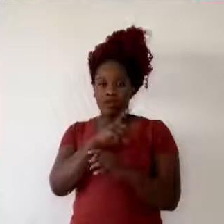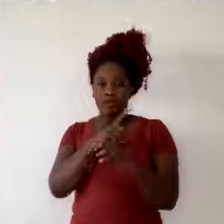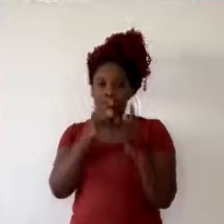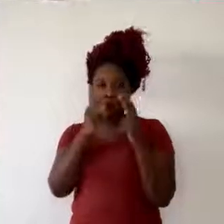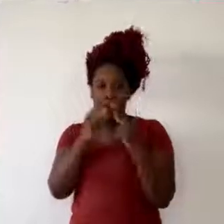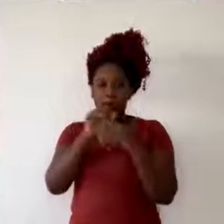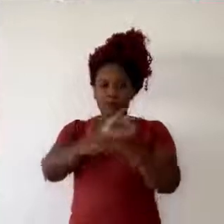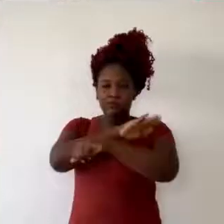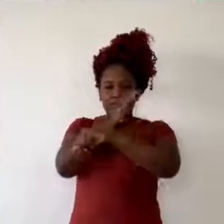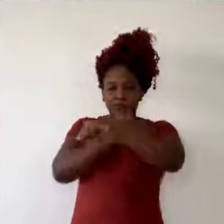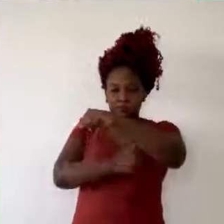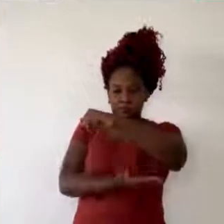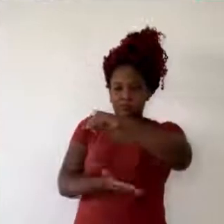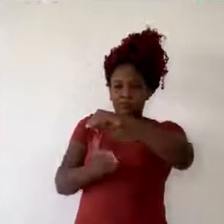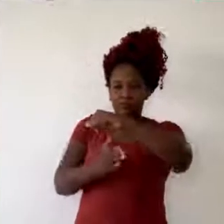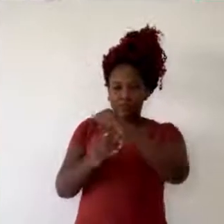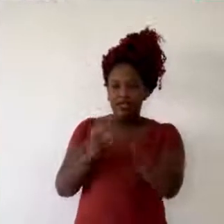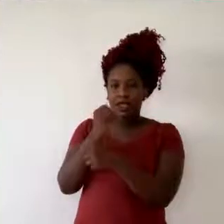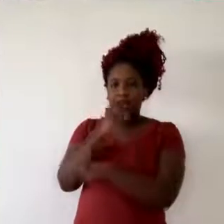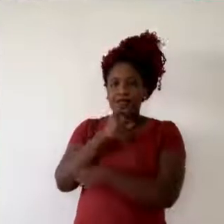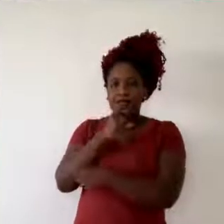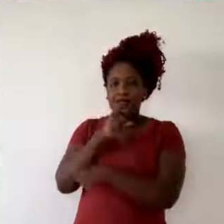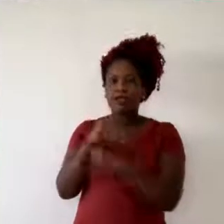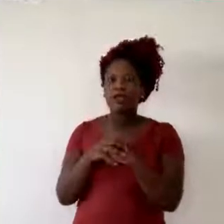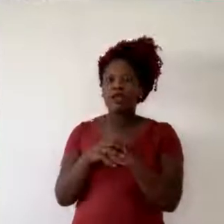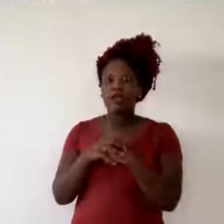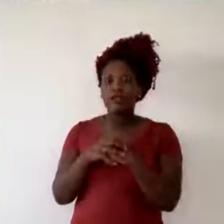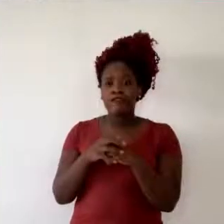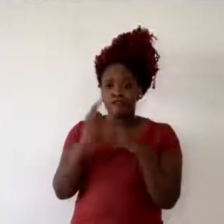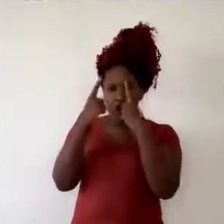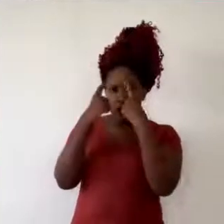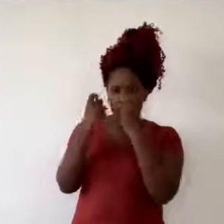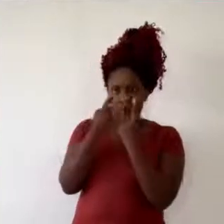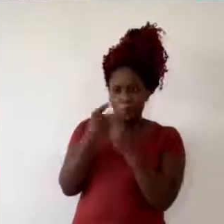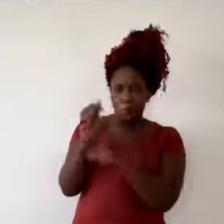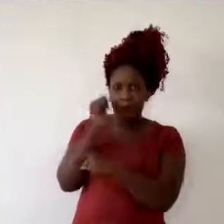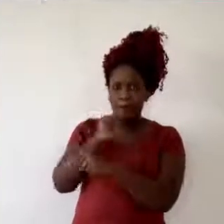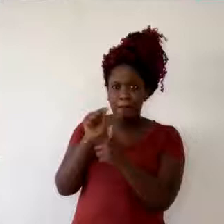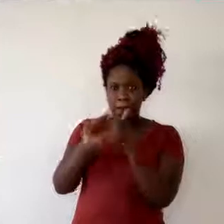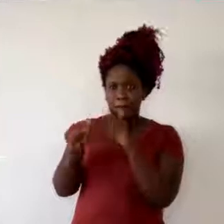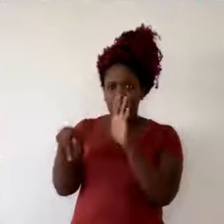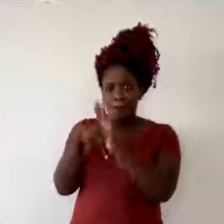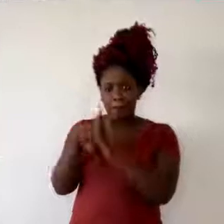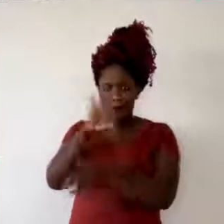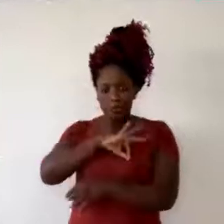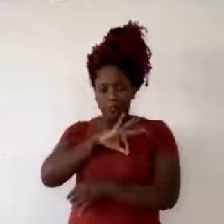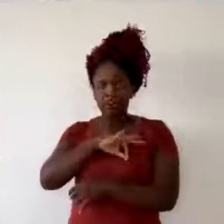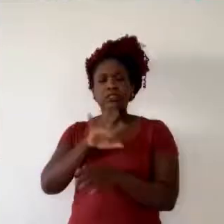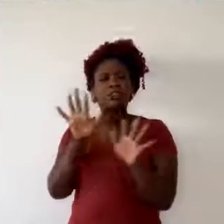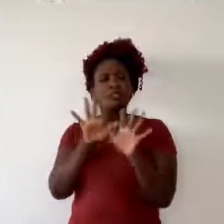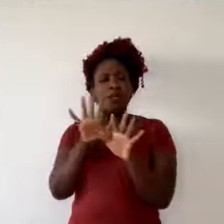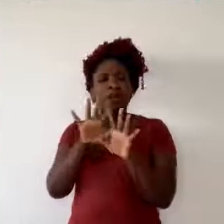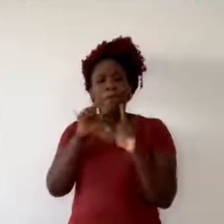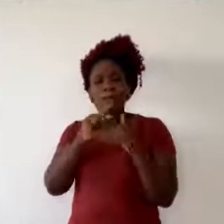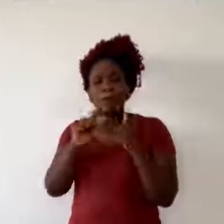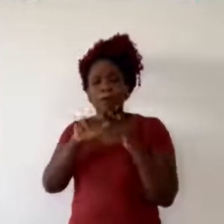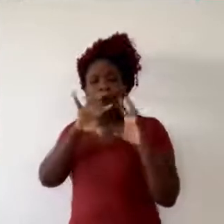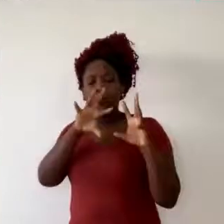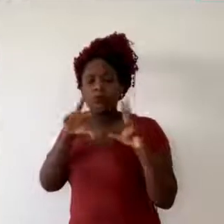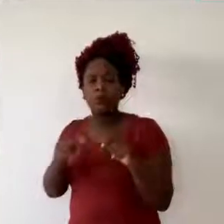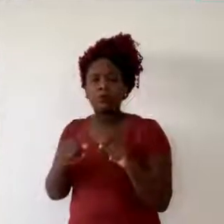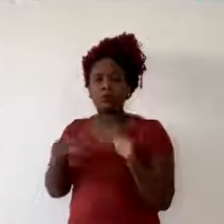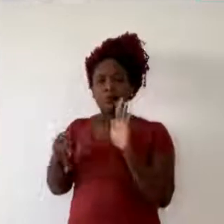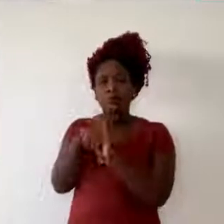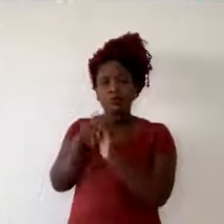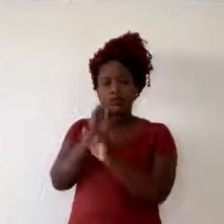barriers. Violence against women is not an issue about politics. It's an issue of all society. And the